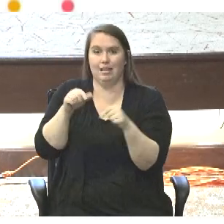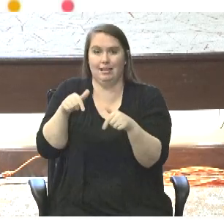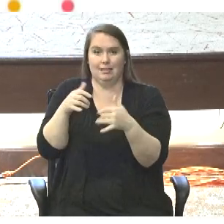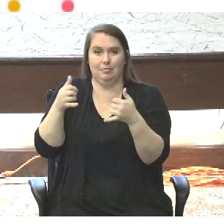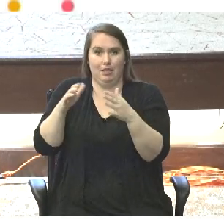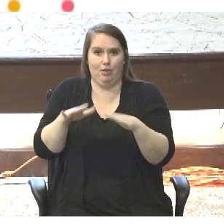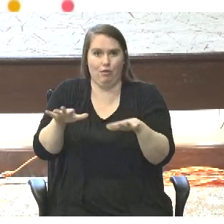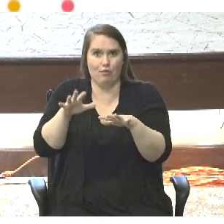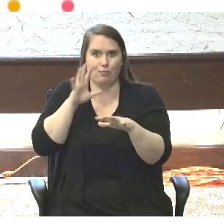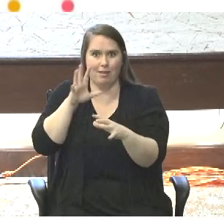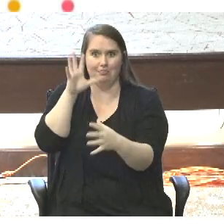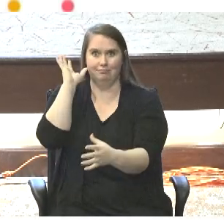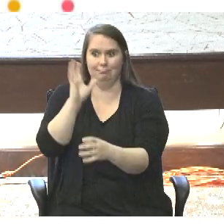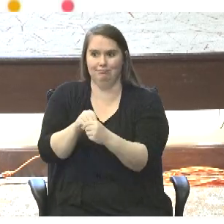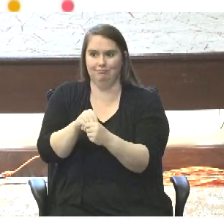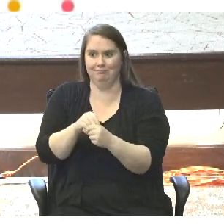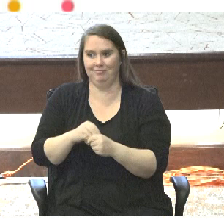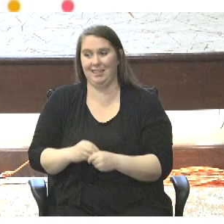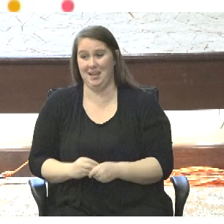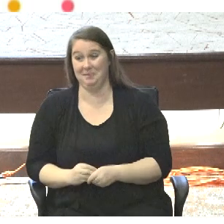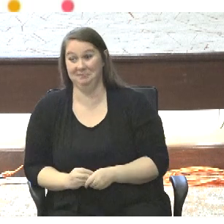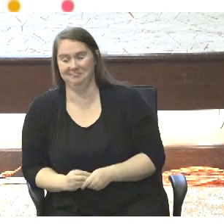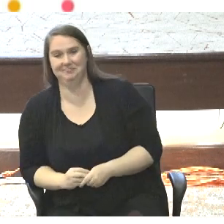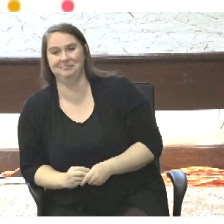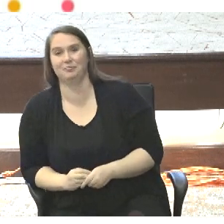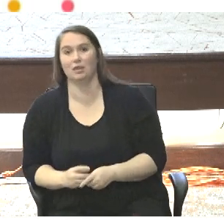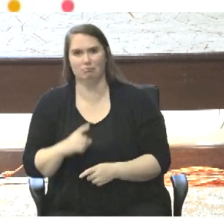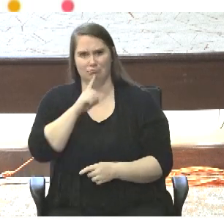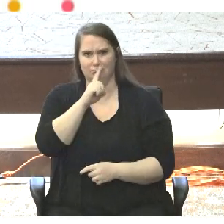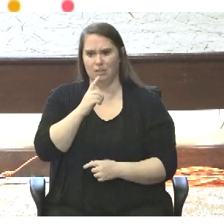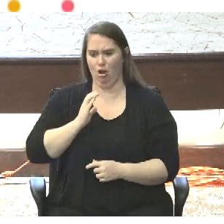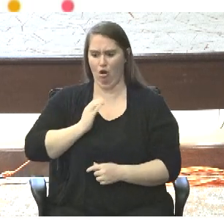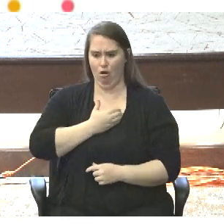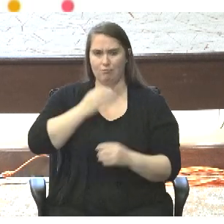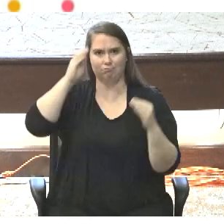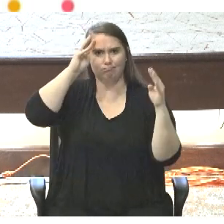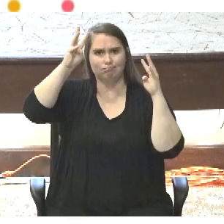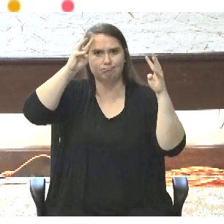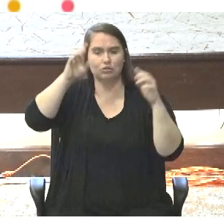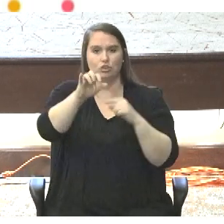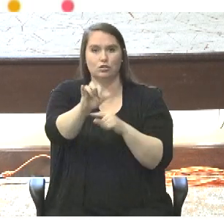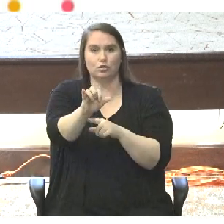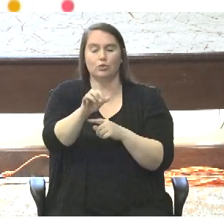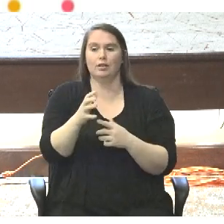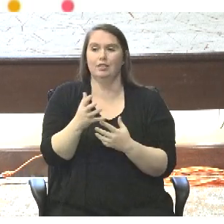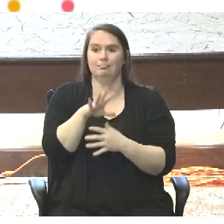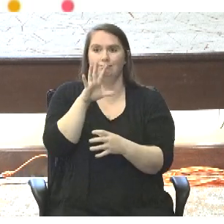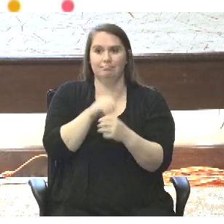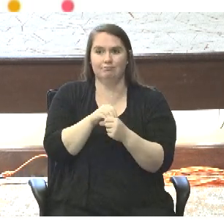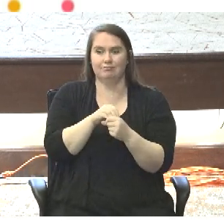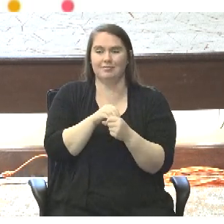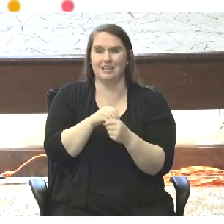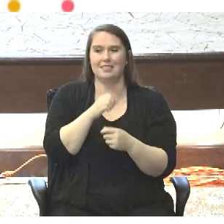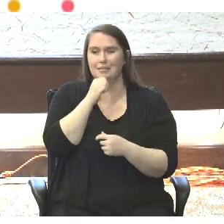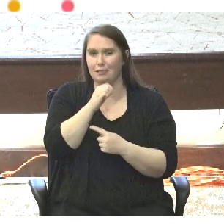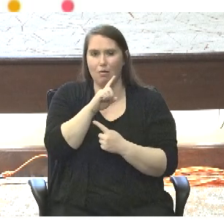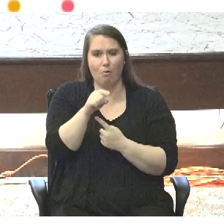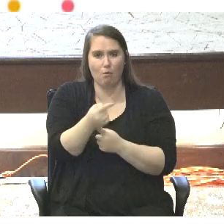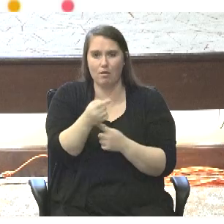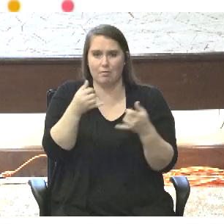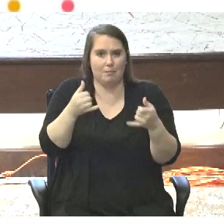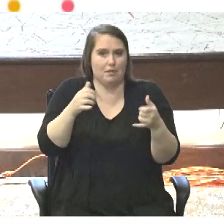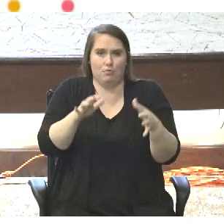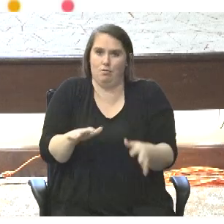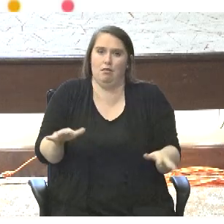playground is going to be. And it really got our imagination thinking from a park design component of it's not just about the